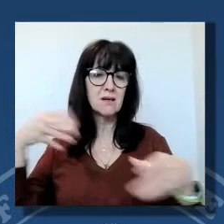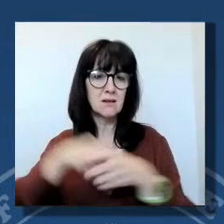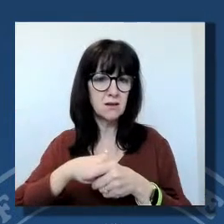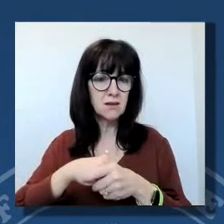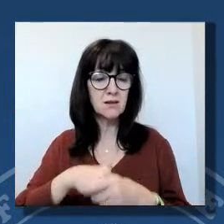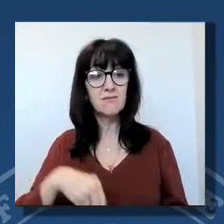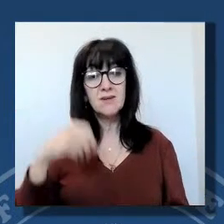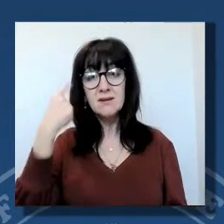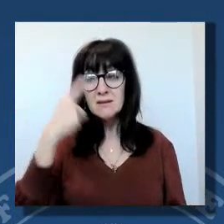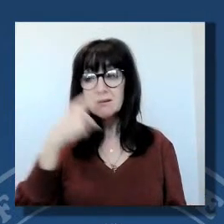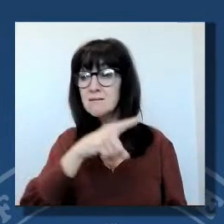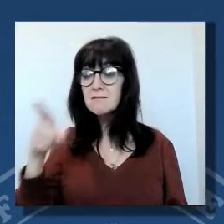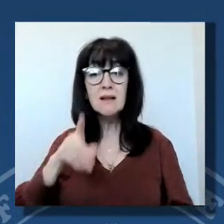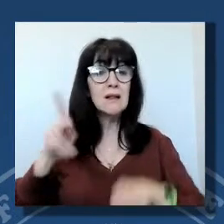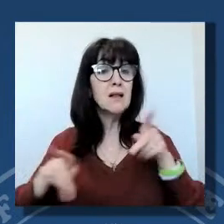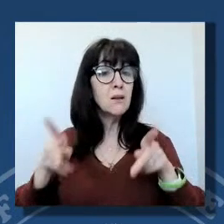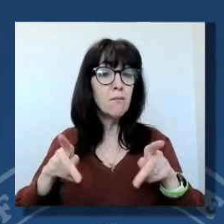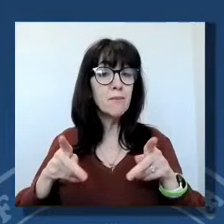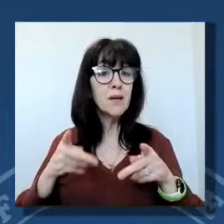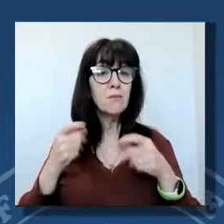lot of these crashes.